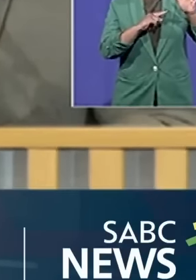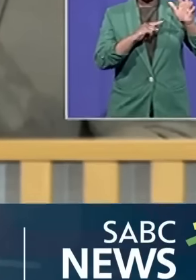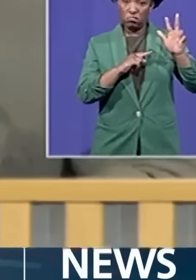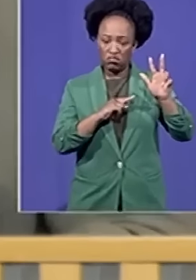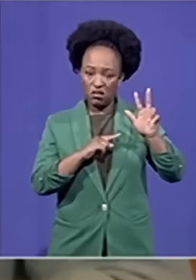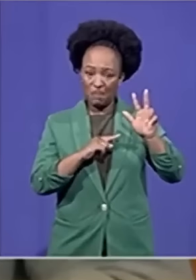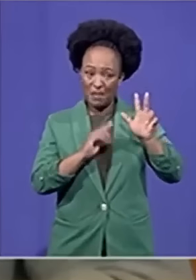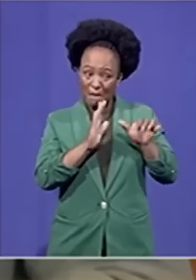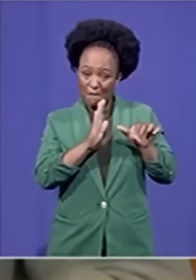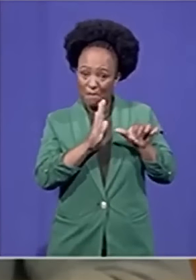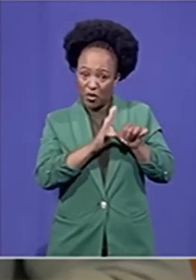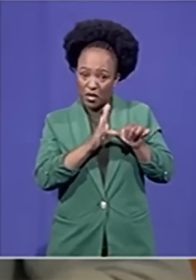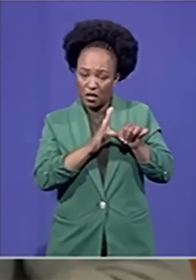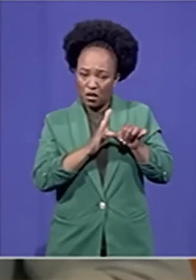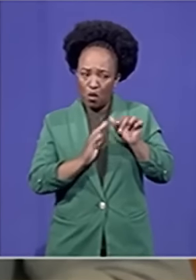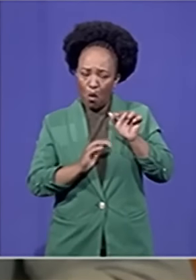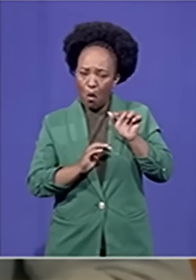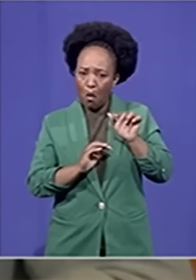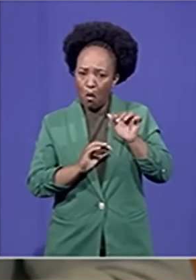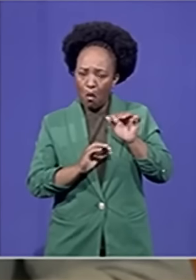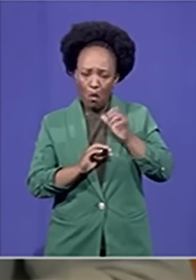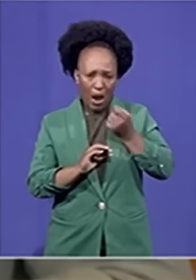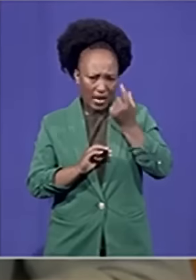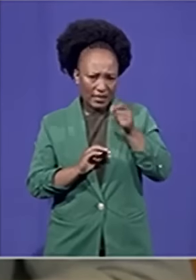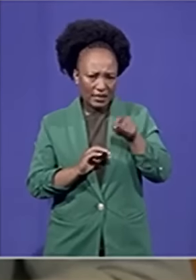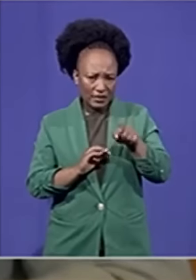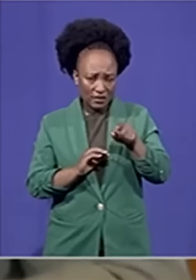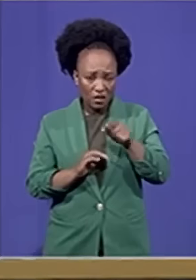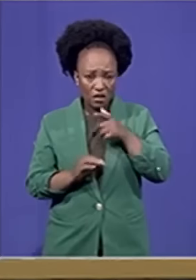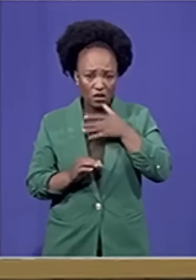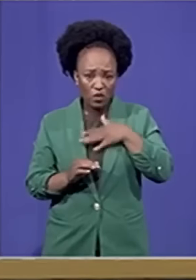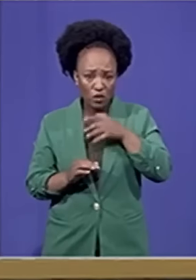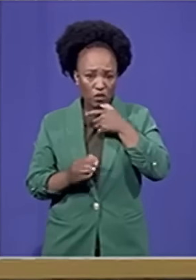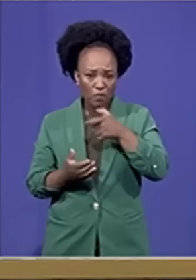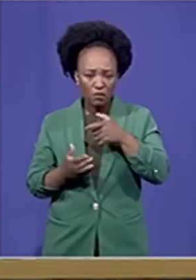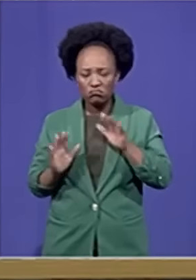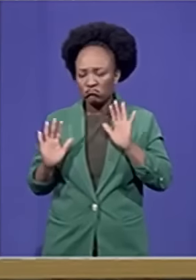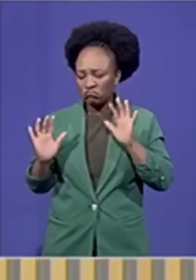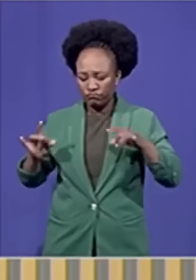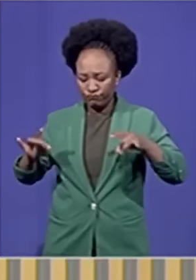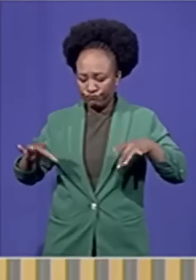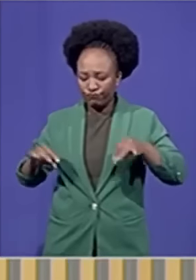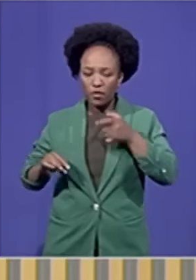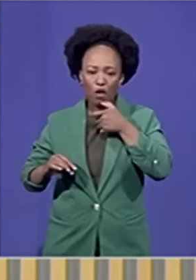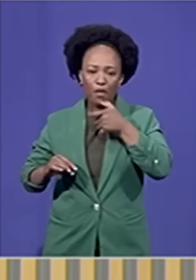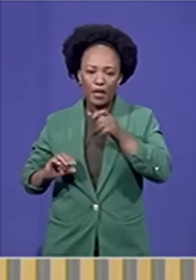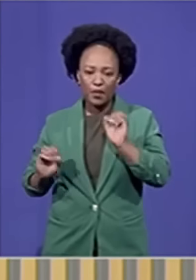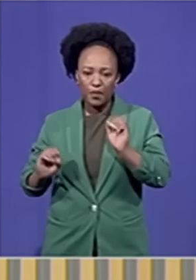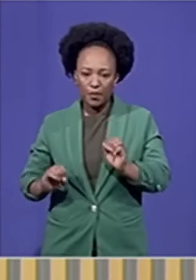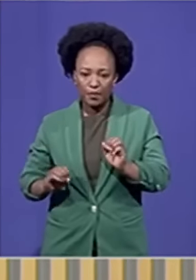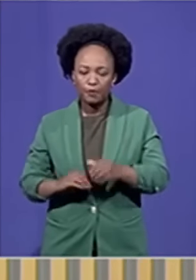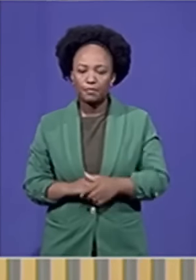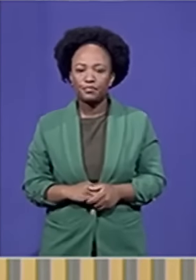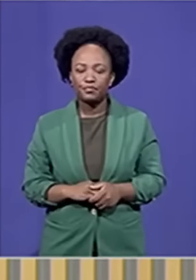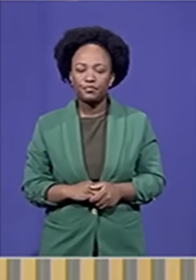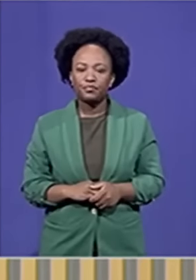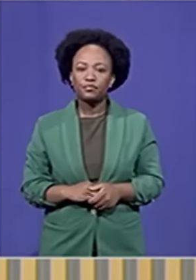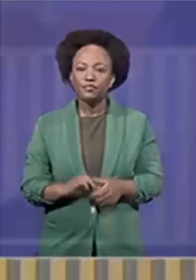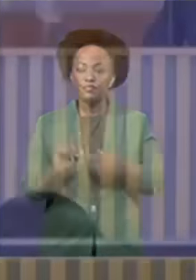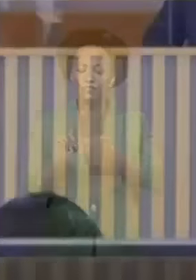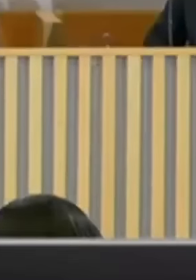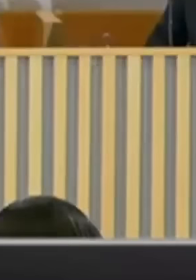means anything to you. Do you want to comment on that? No comment, Commissioner. Mokgotsi o boetse a tshwarwa